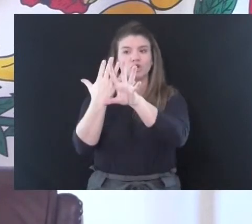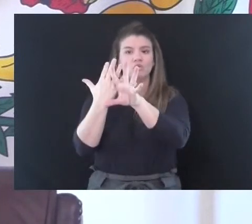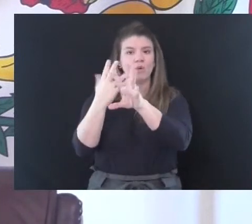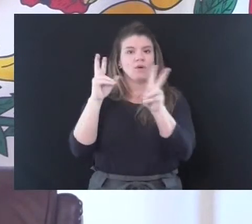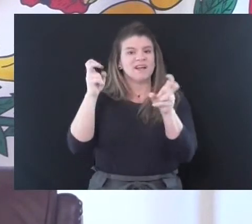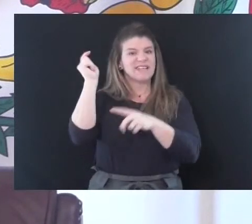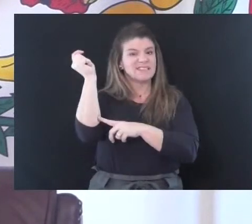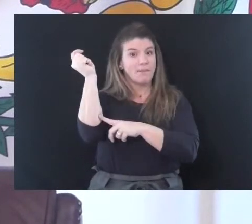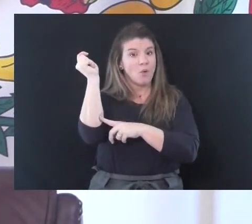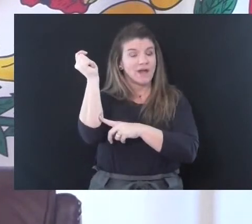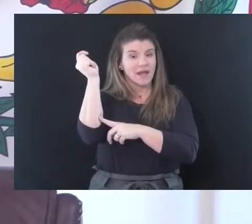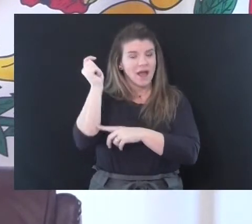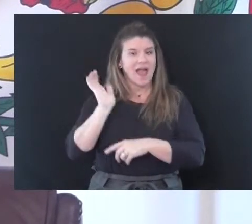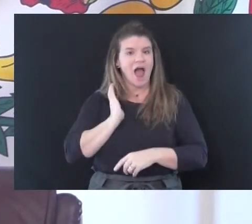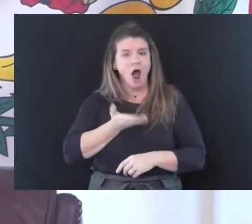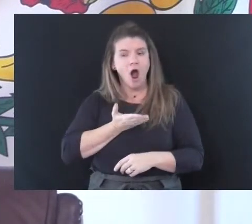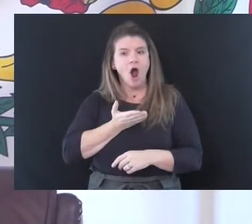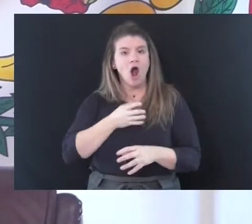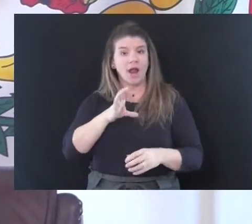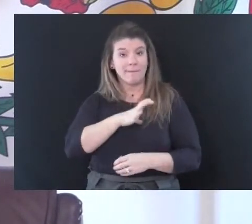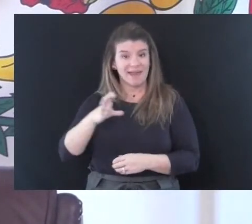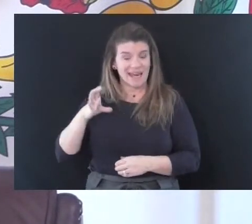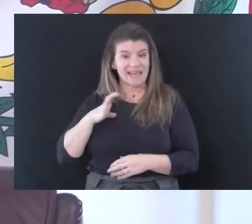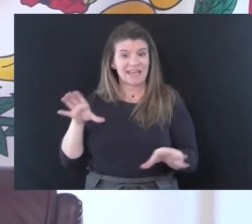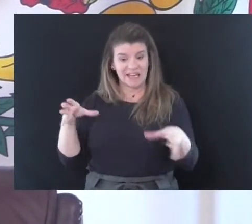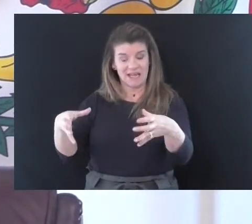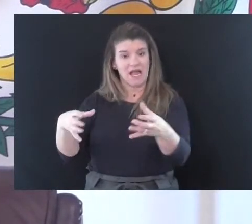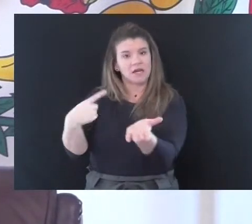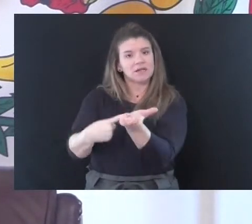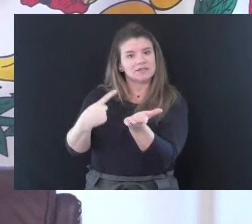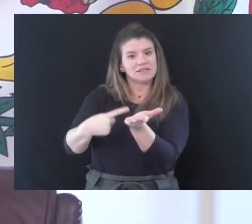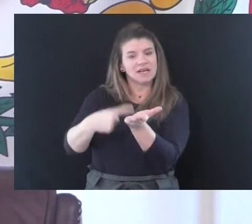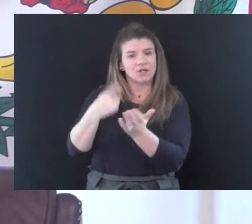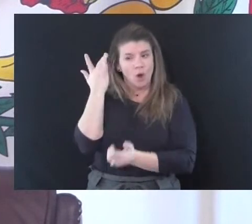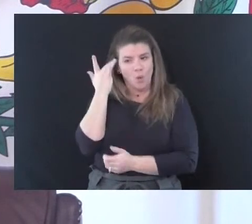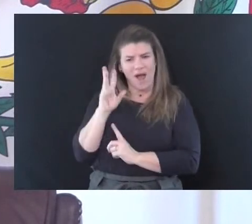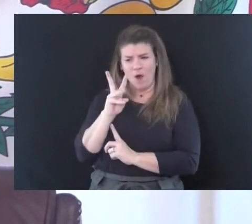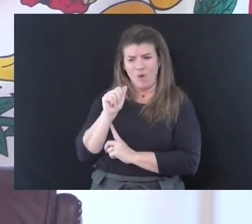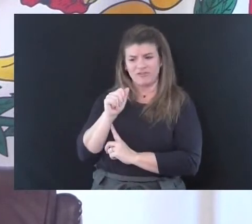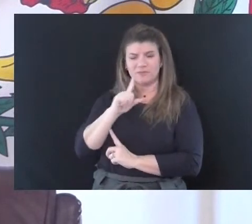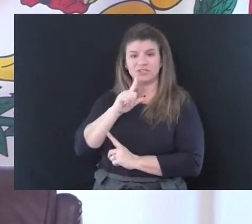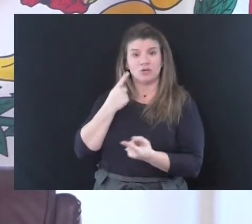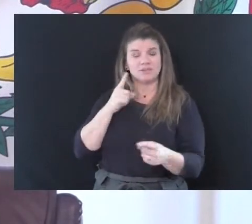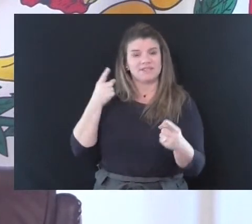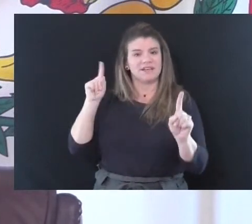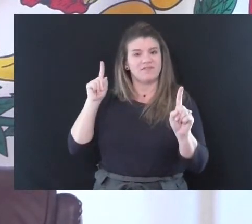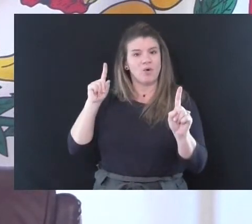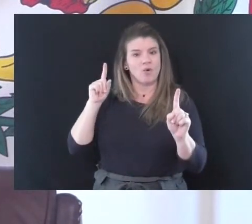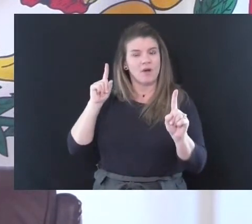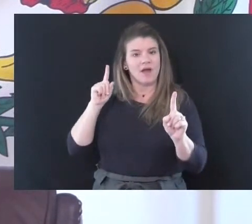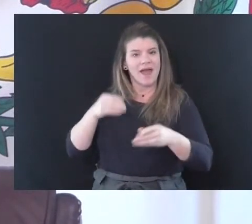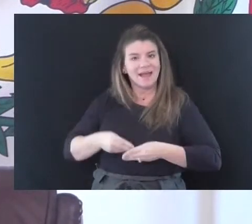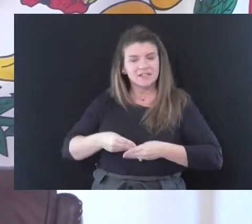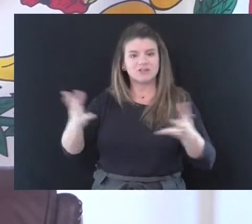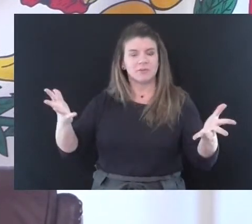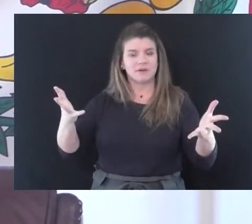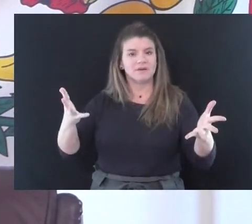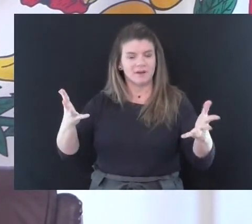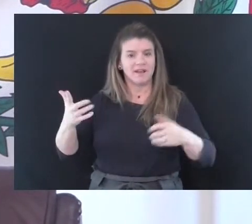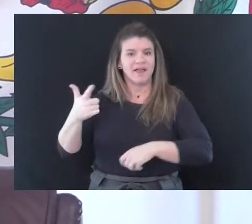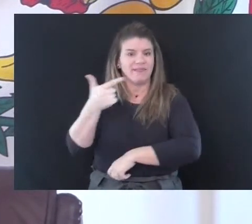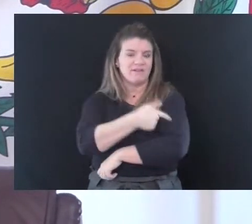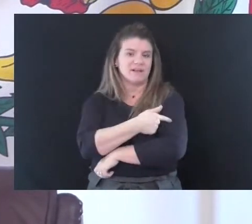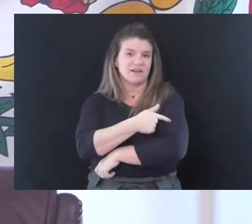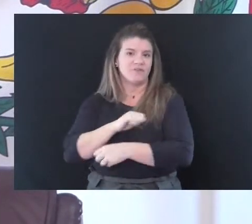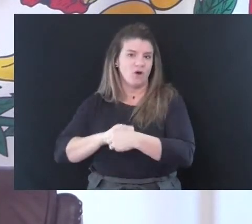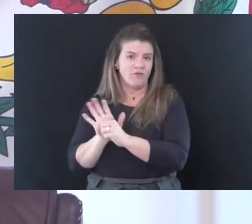testimony in our committee in the near future to talk about why West Virginia has been so successful in distributing the